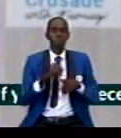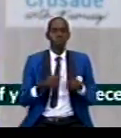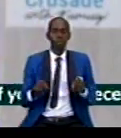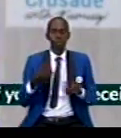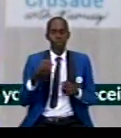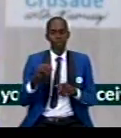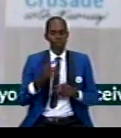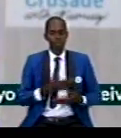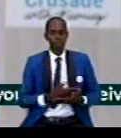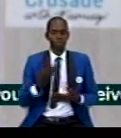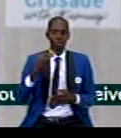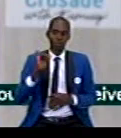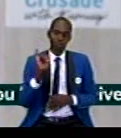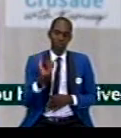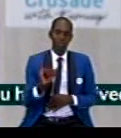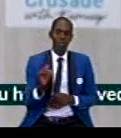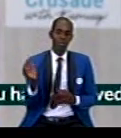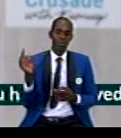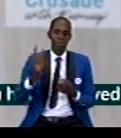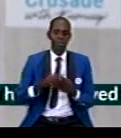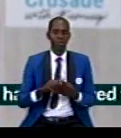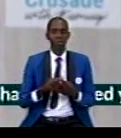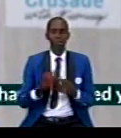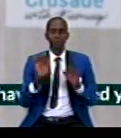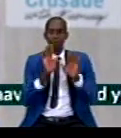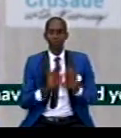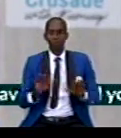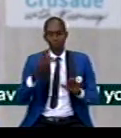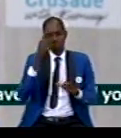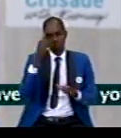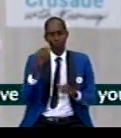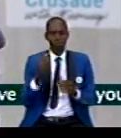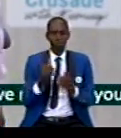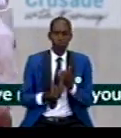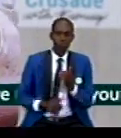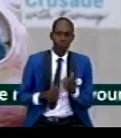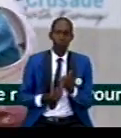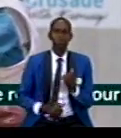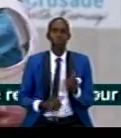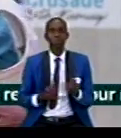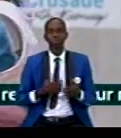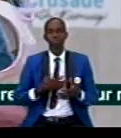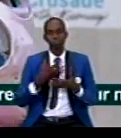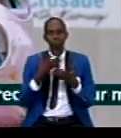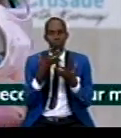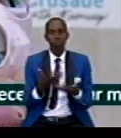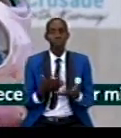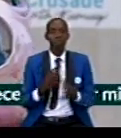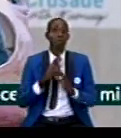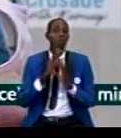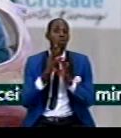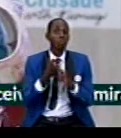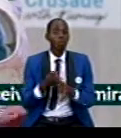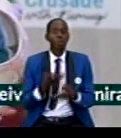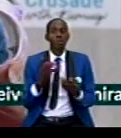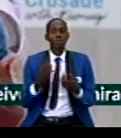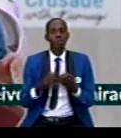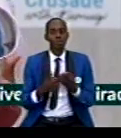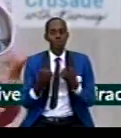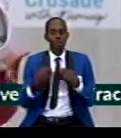vomiting. So when we were discharged, we went to wanted coming here in the evening, but we decided to rest.